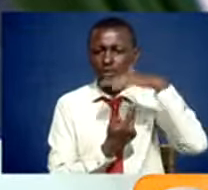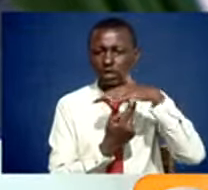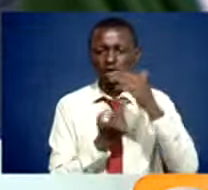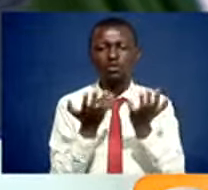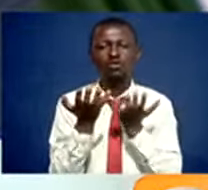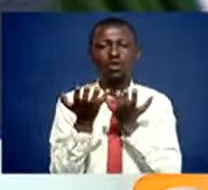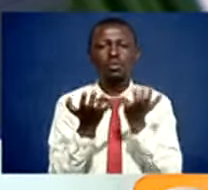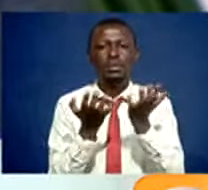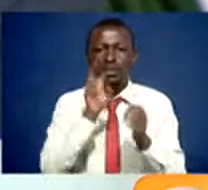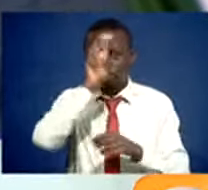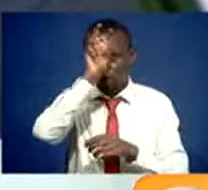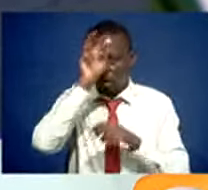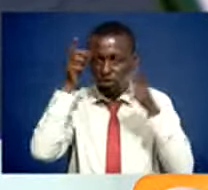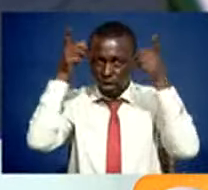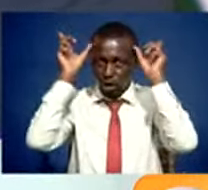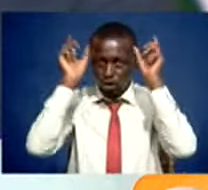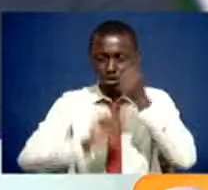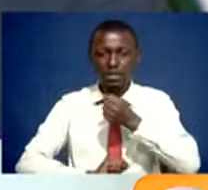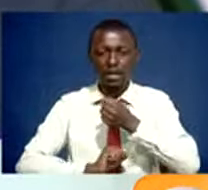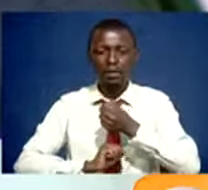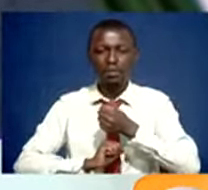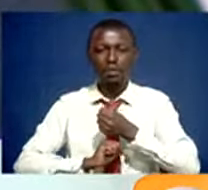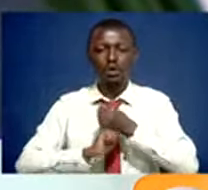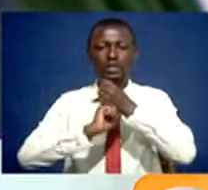Commercialization Project, which supports